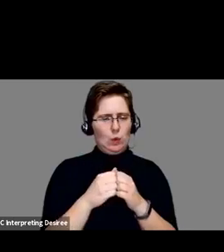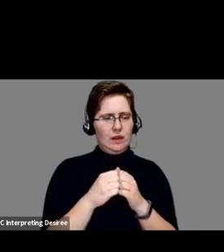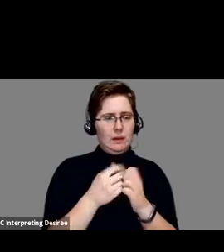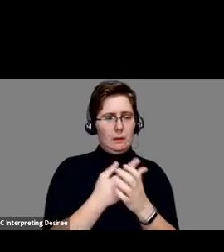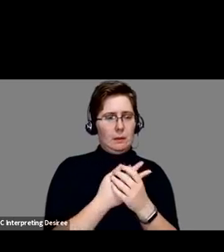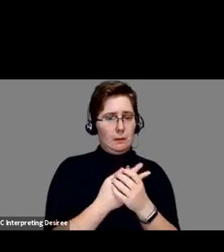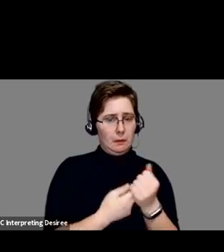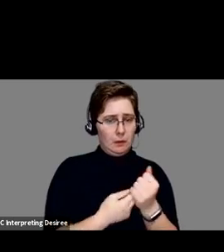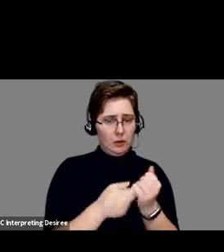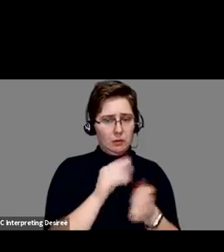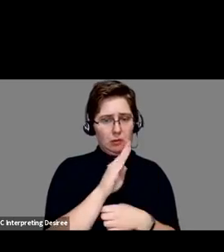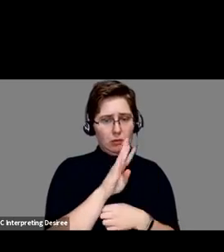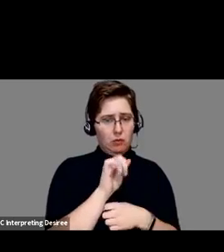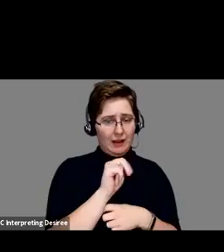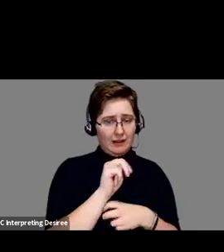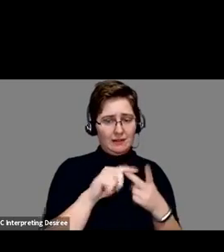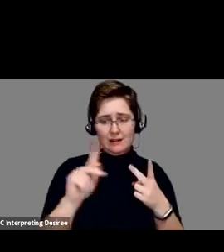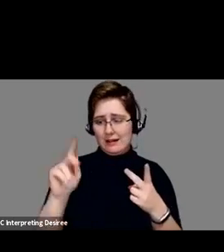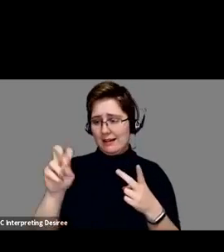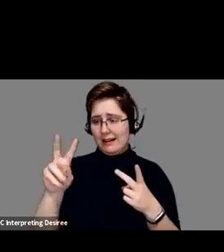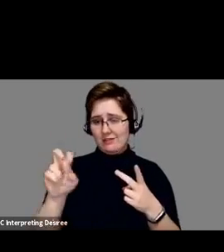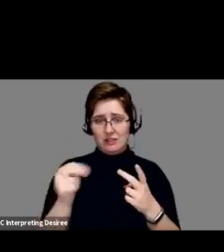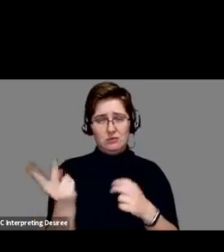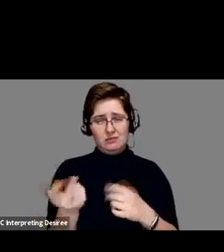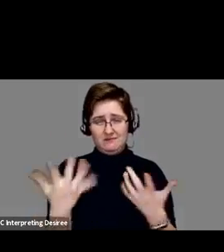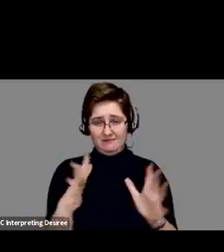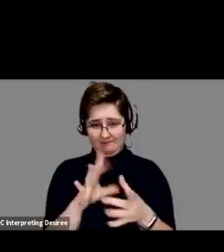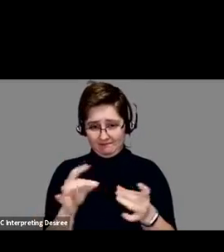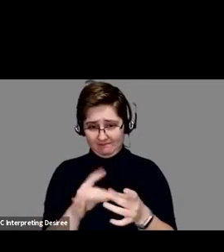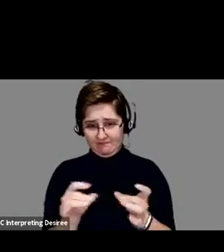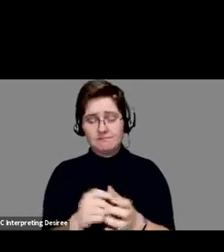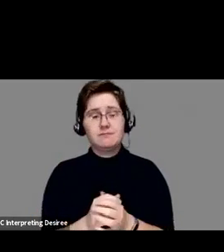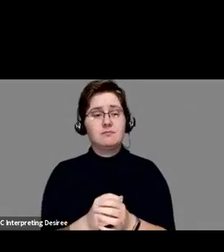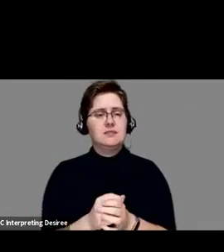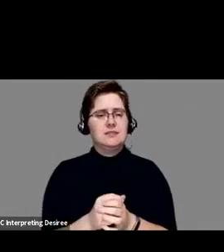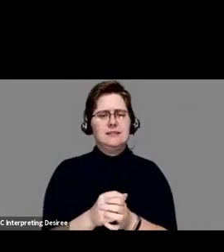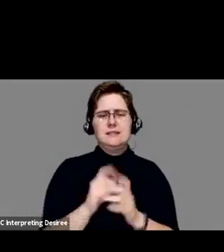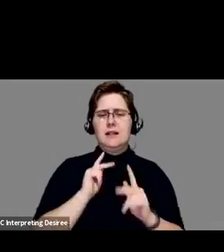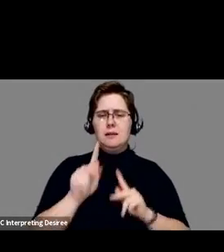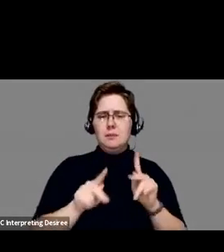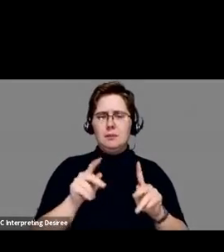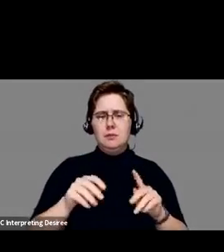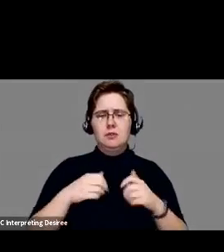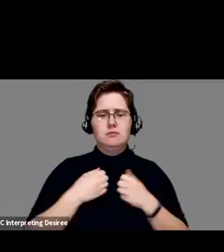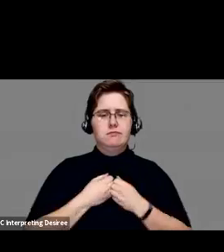both Brian and Kevin have already said, is that, people are fatigued,